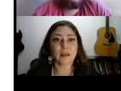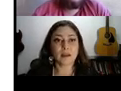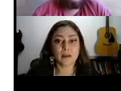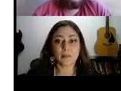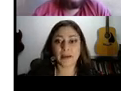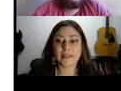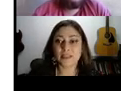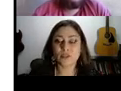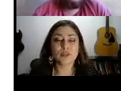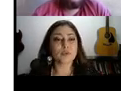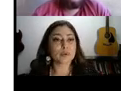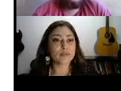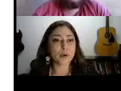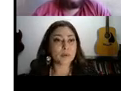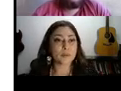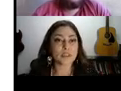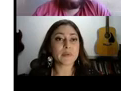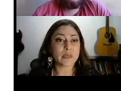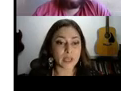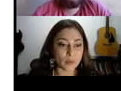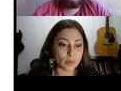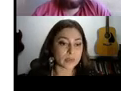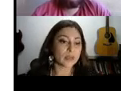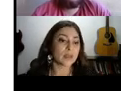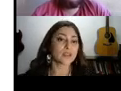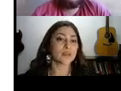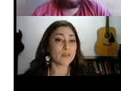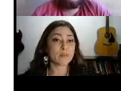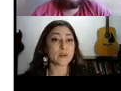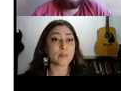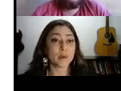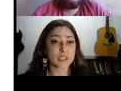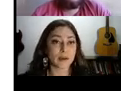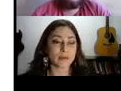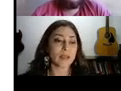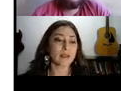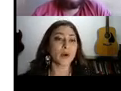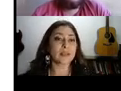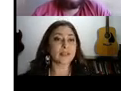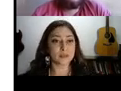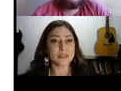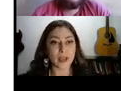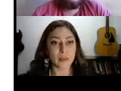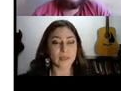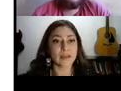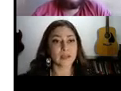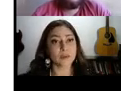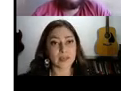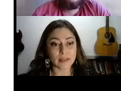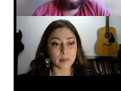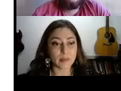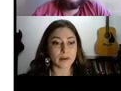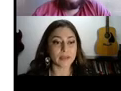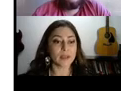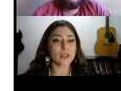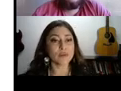these ideas that students were bringing forward were just being ignored. And so that for being a push-out, knowing that this was happening and not doing